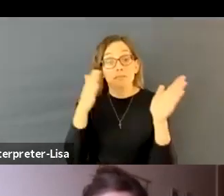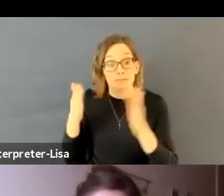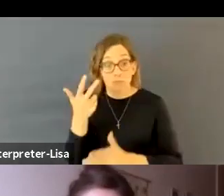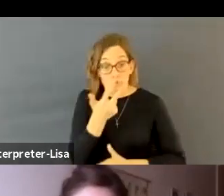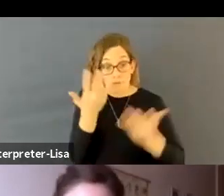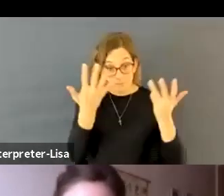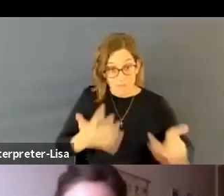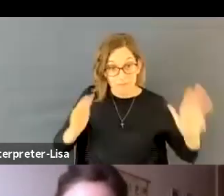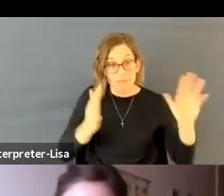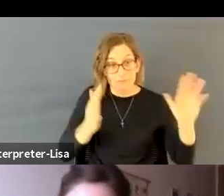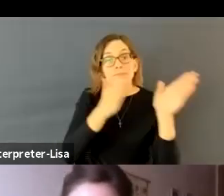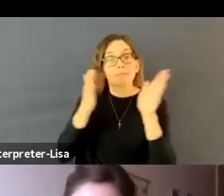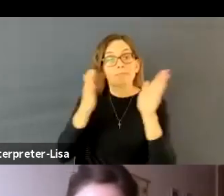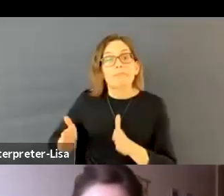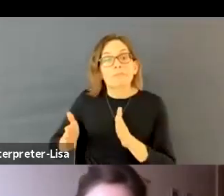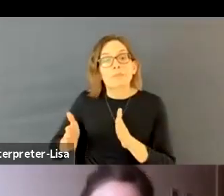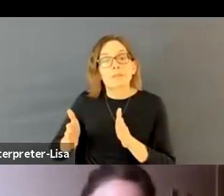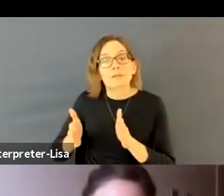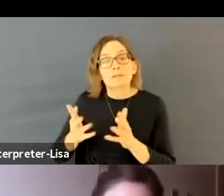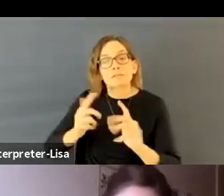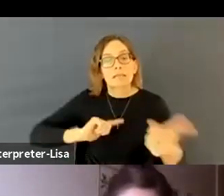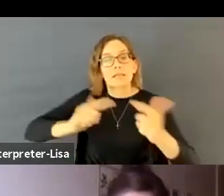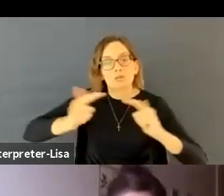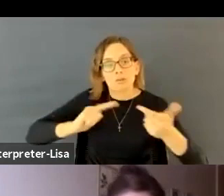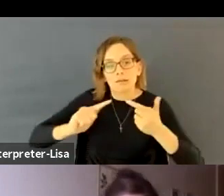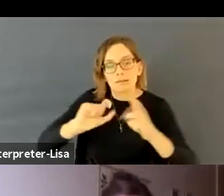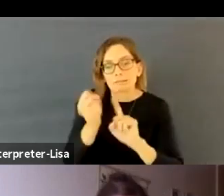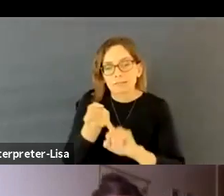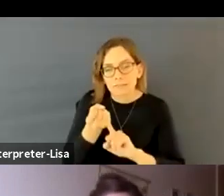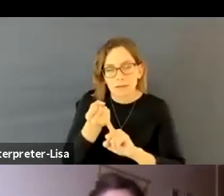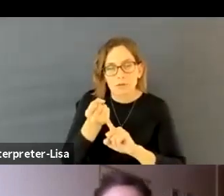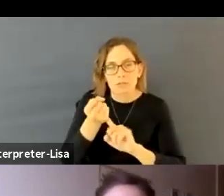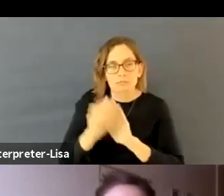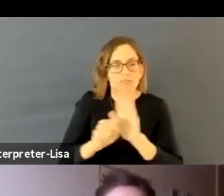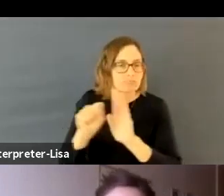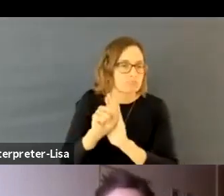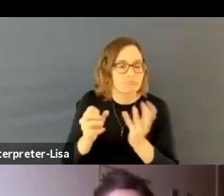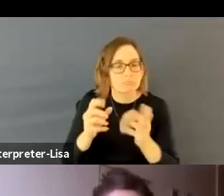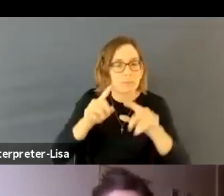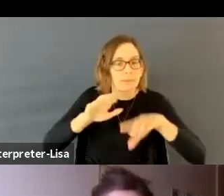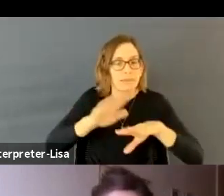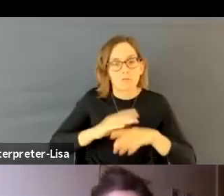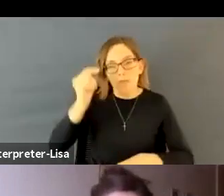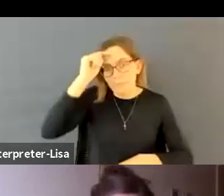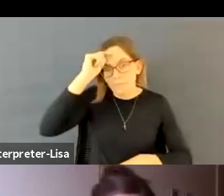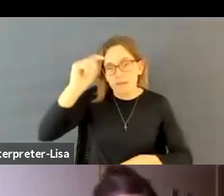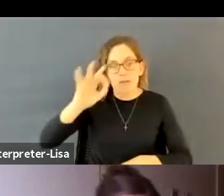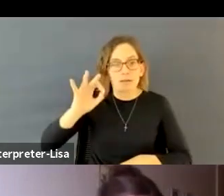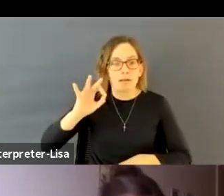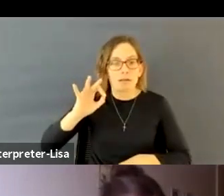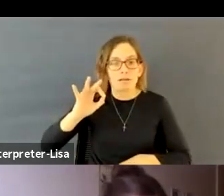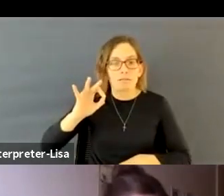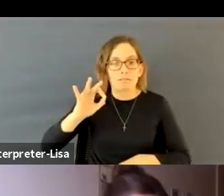to some interactive scenarios that are based on the theory of theater of the oppressed,